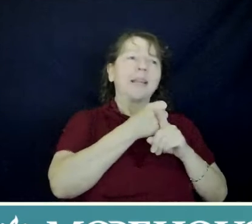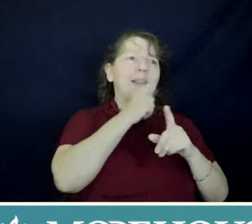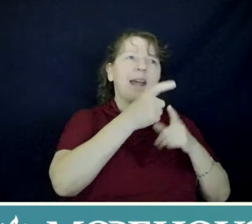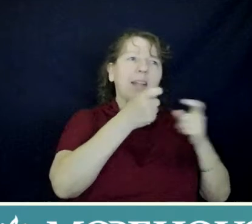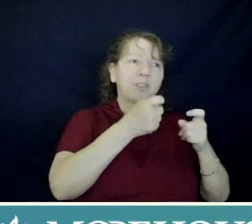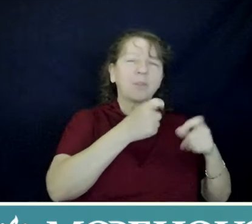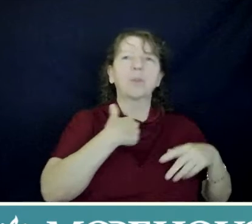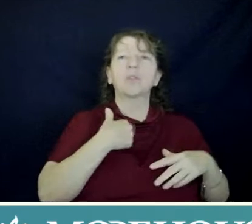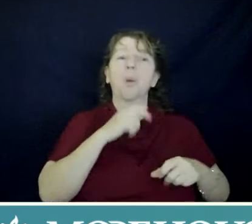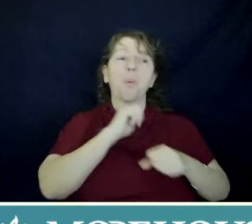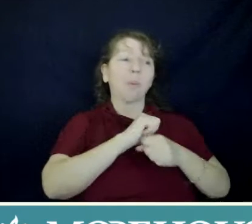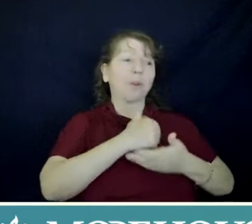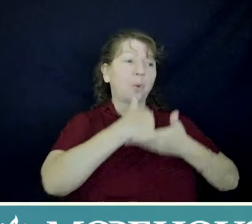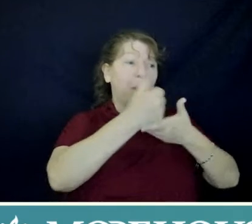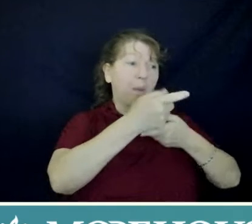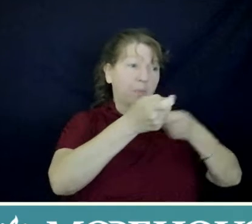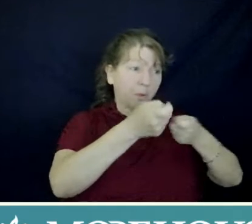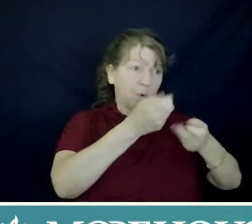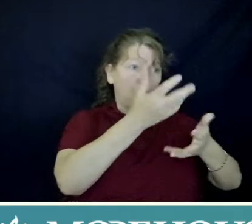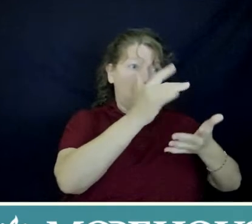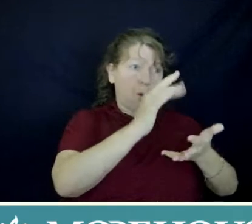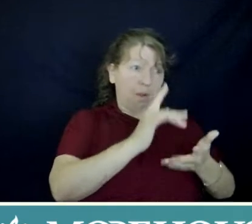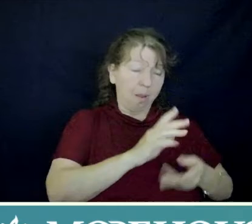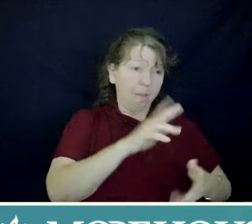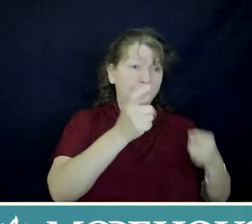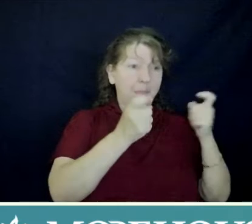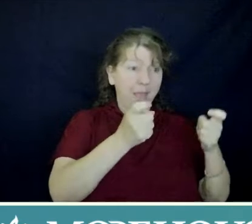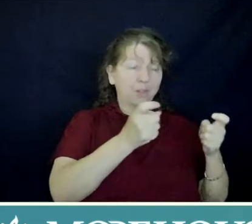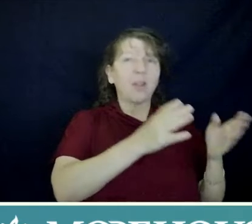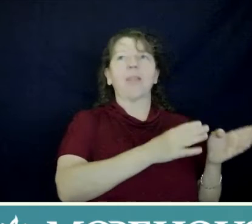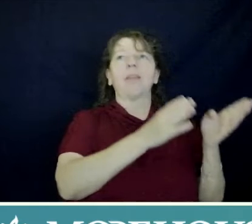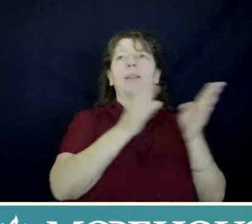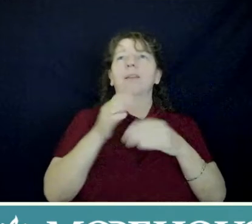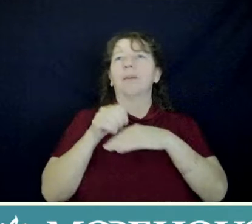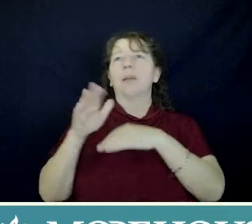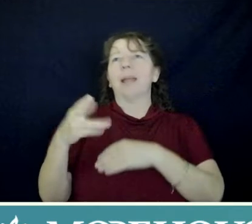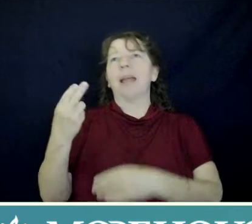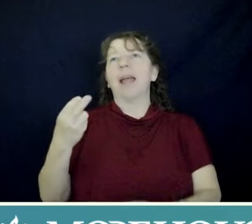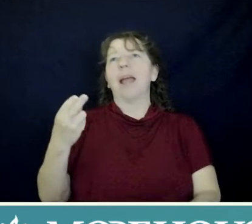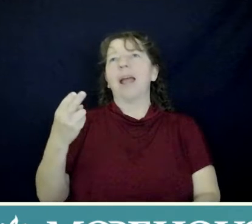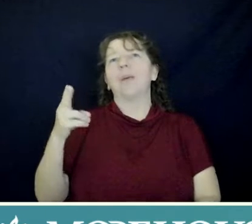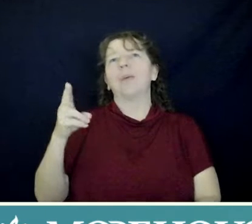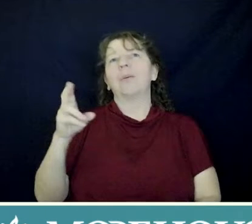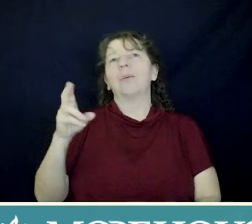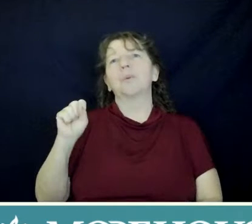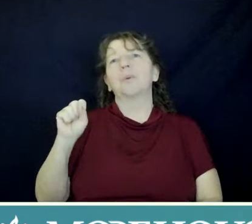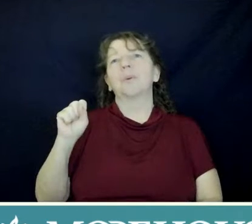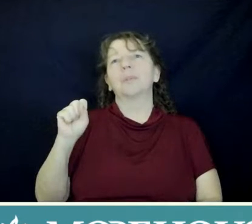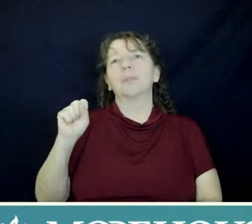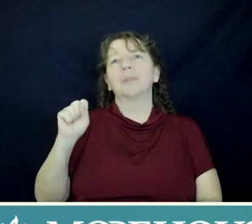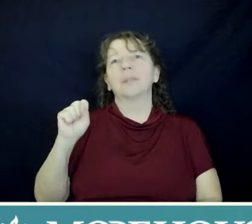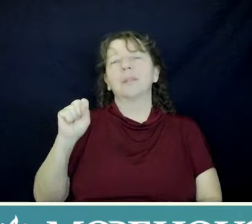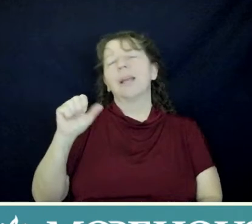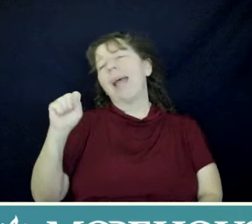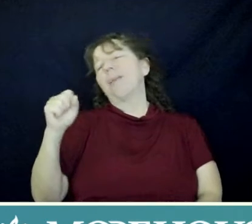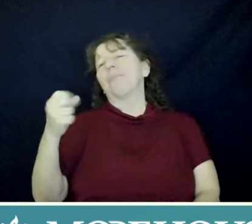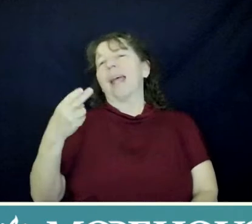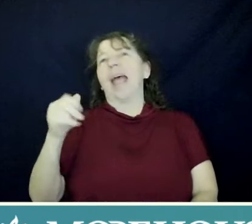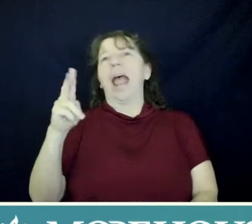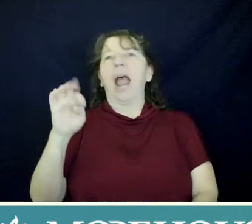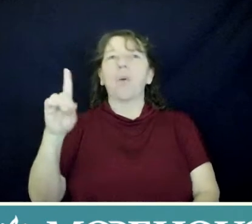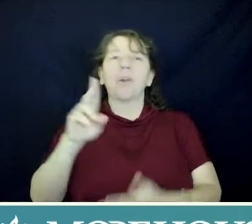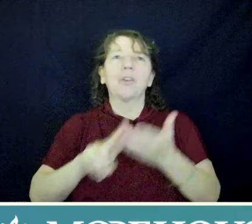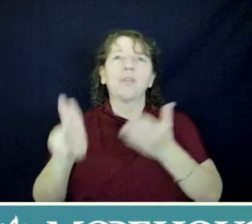Howard University to manage them. So in this presentation, I'm going to talk about an innovative program that we've been